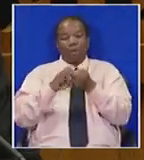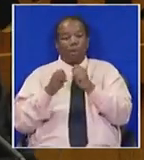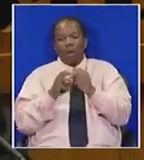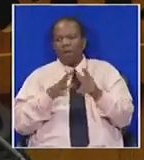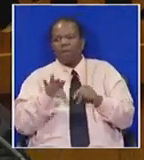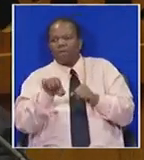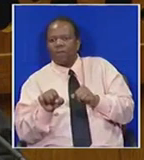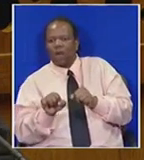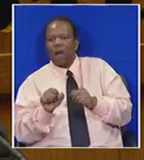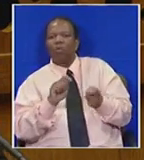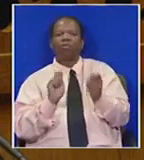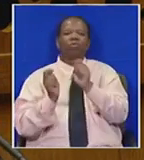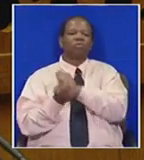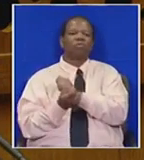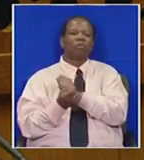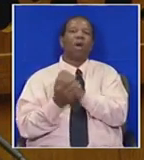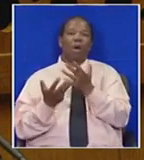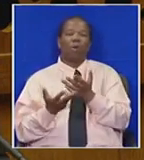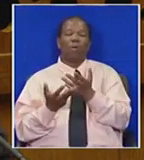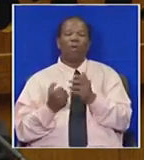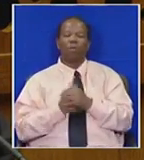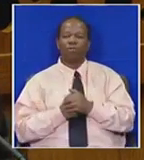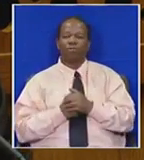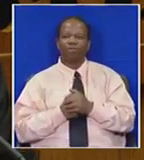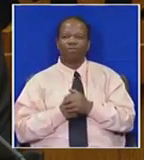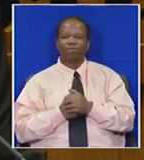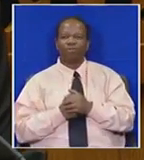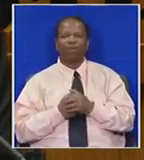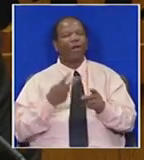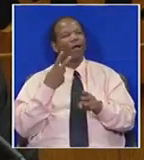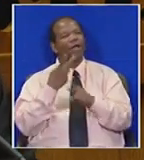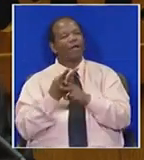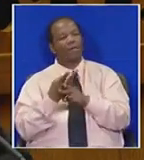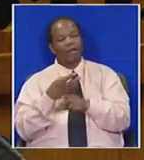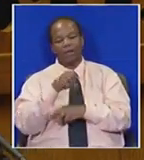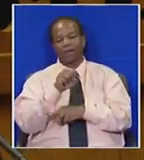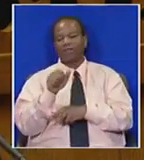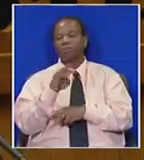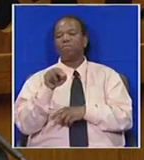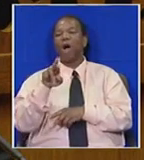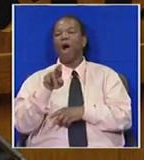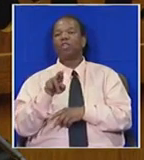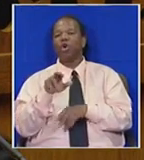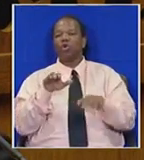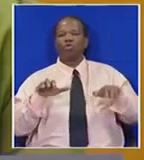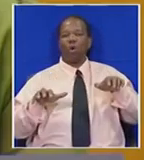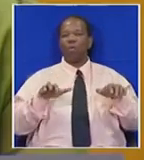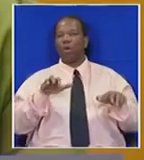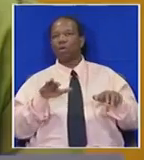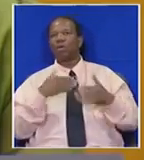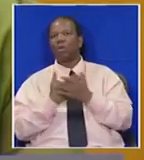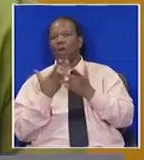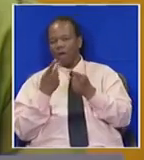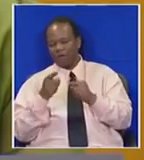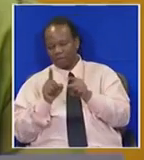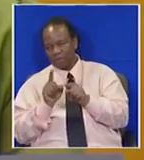diagnosed and treatment is delivered. Smart robots will change factories. Driverless cars will impact